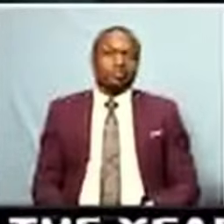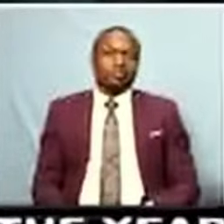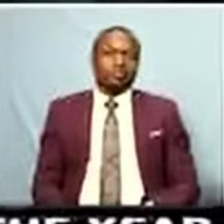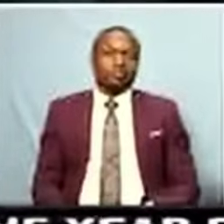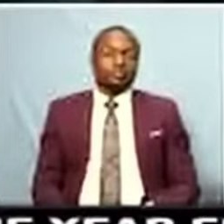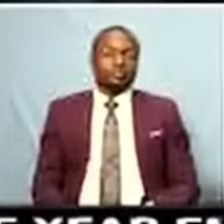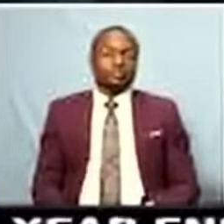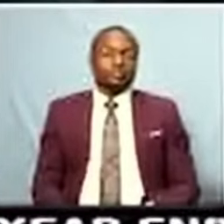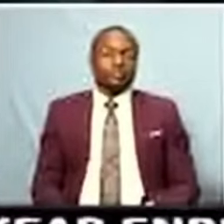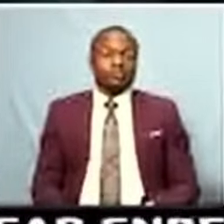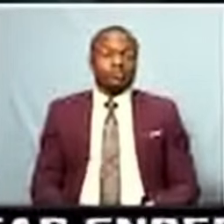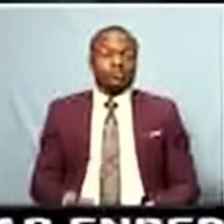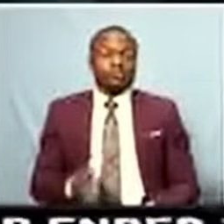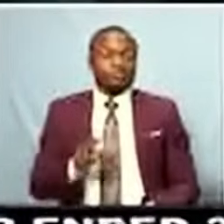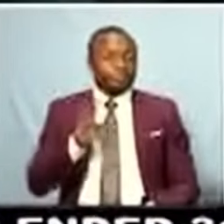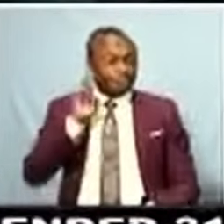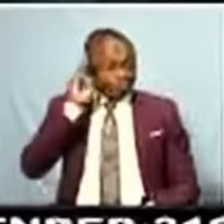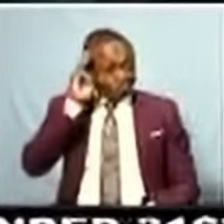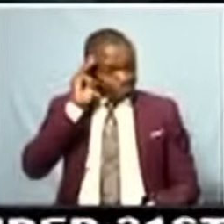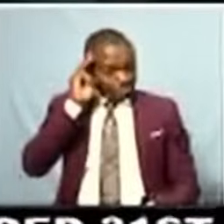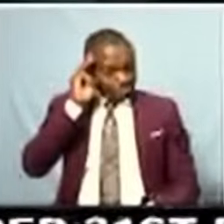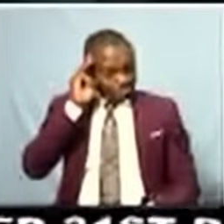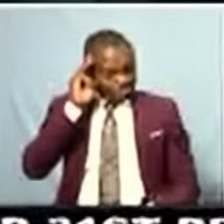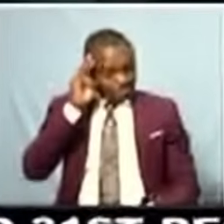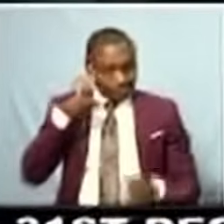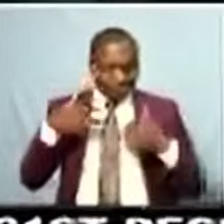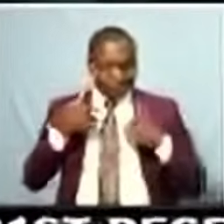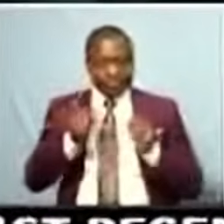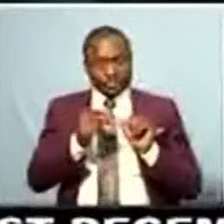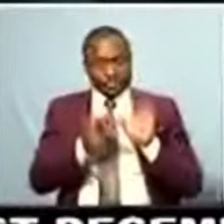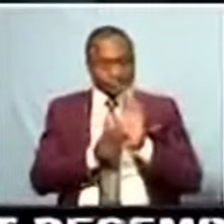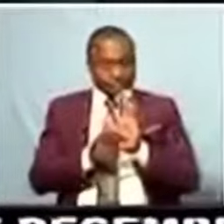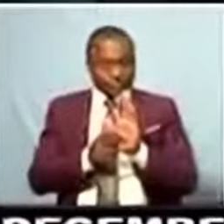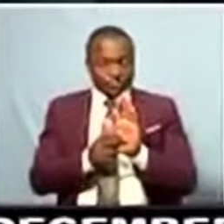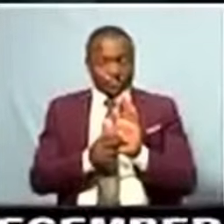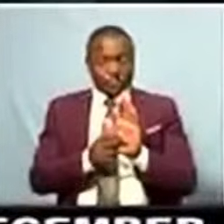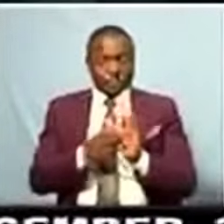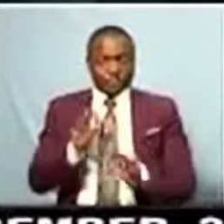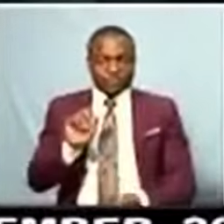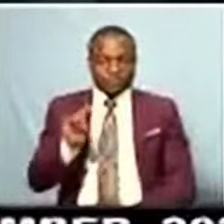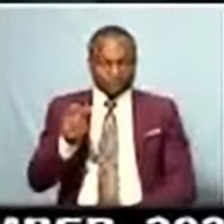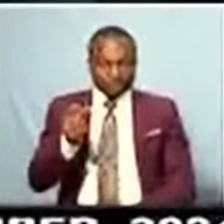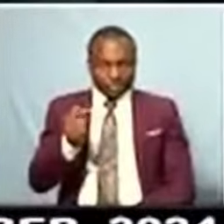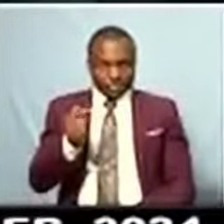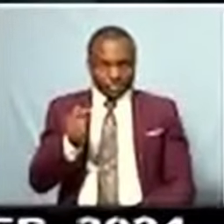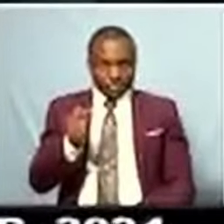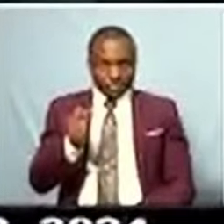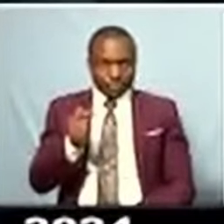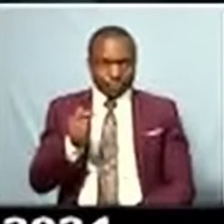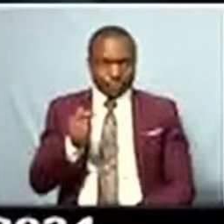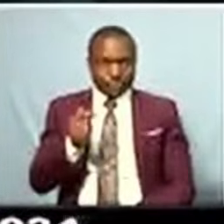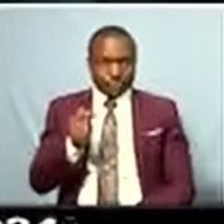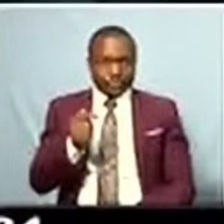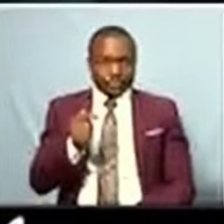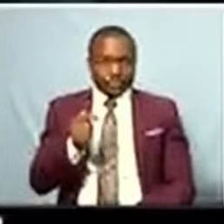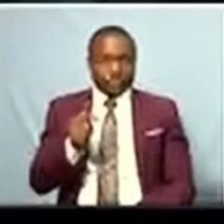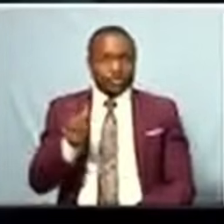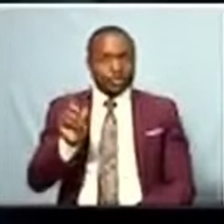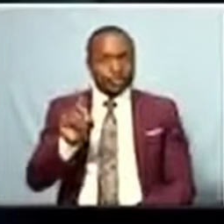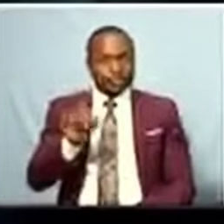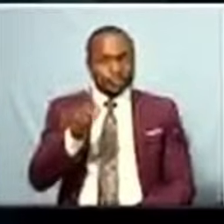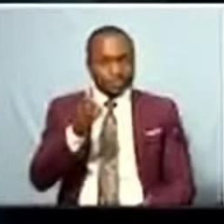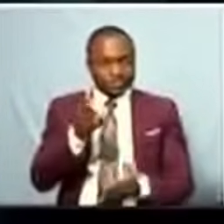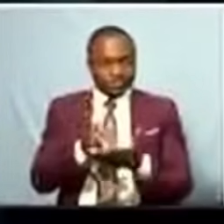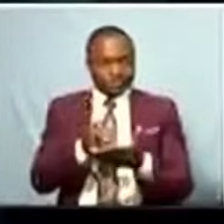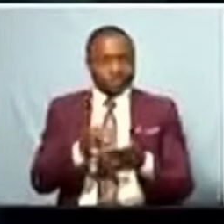client is saying that they showed the Auditor General their correspondence with the supplier. So where is that